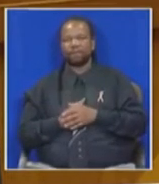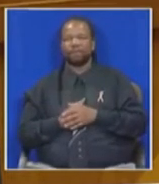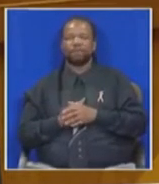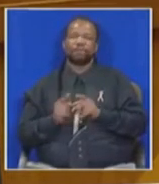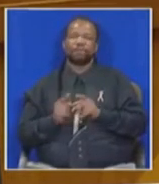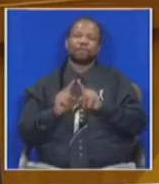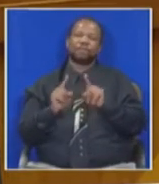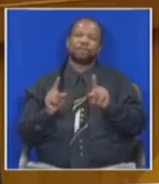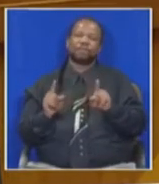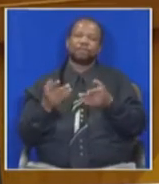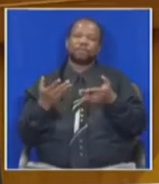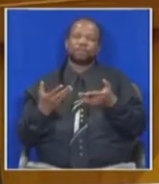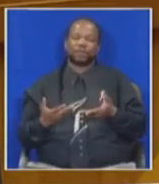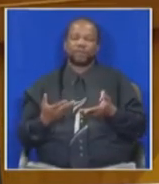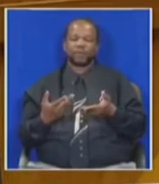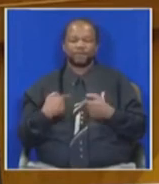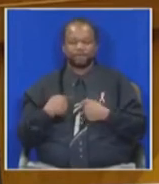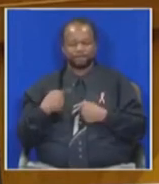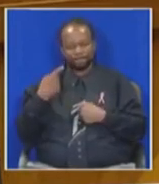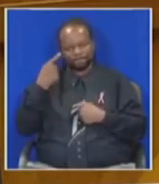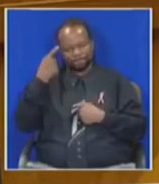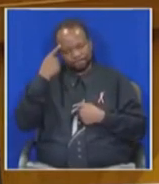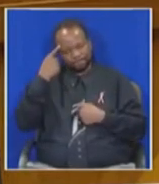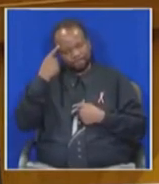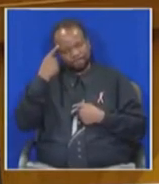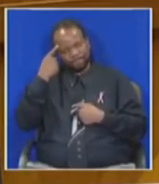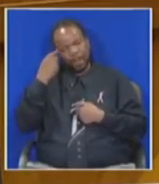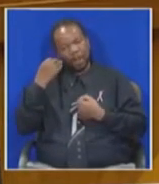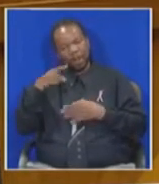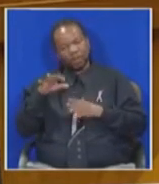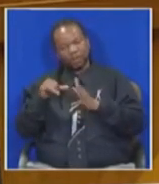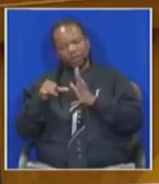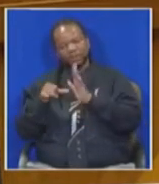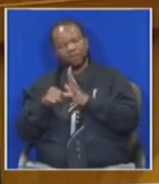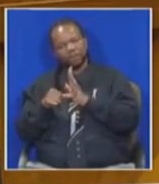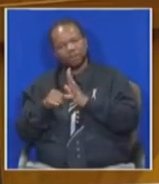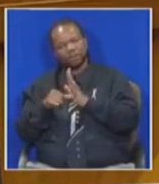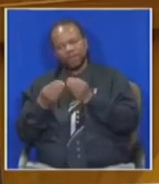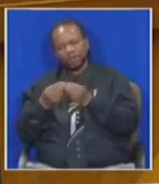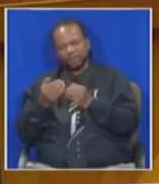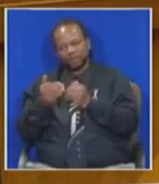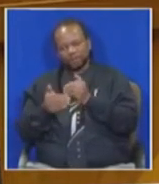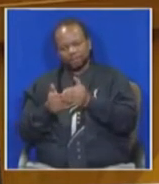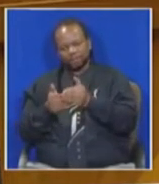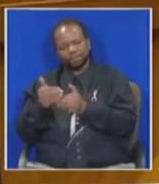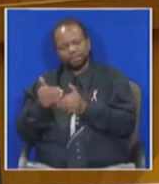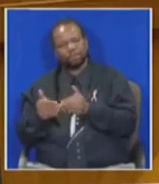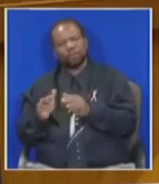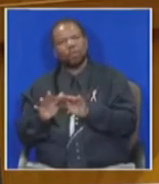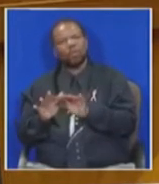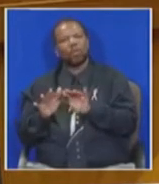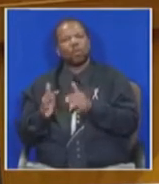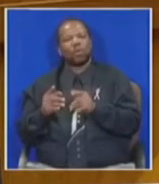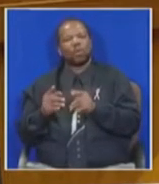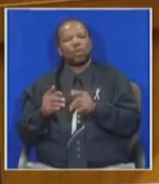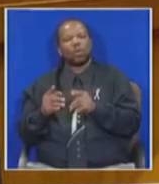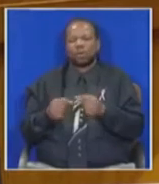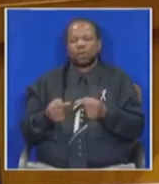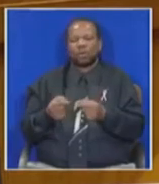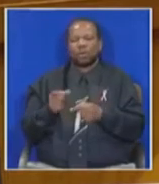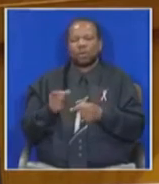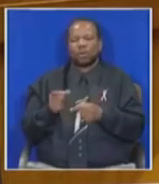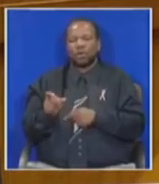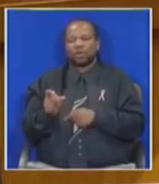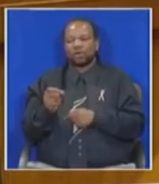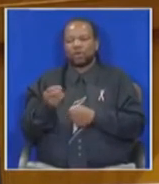this reasoning surely loses its potency as time goes by. No one can reasonably expect